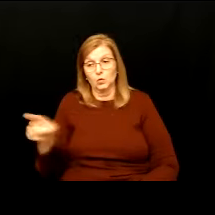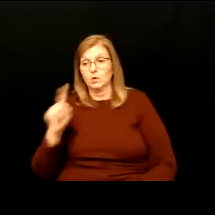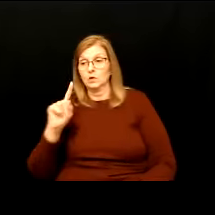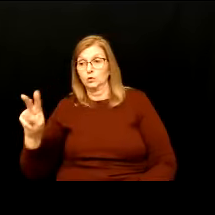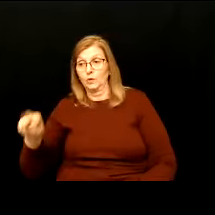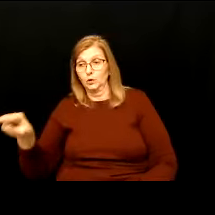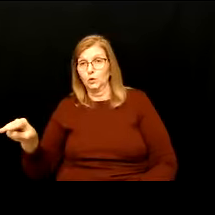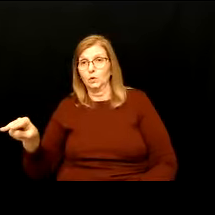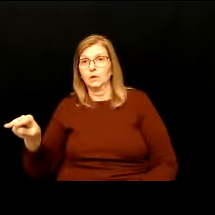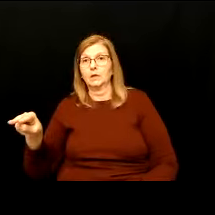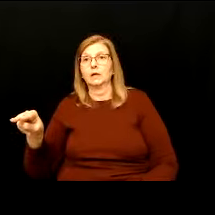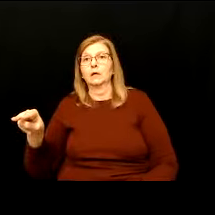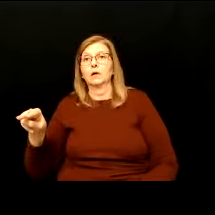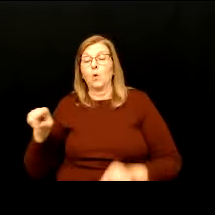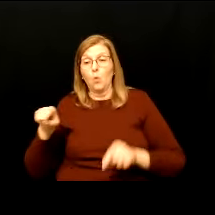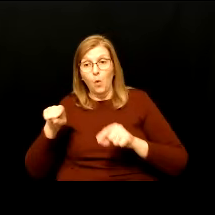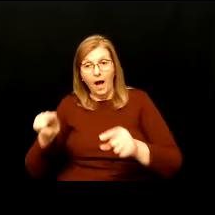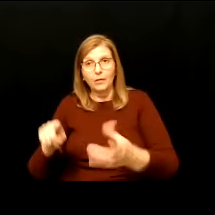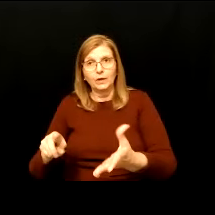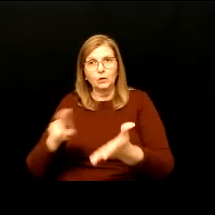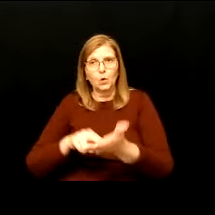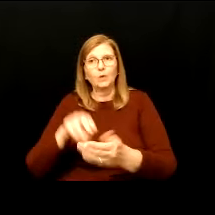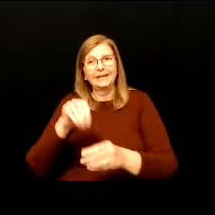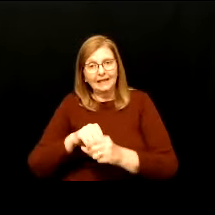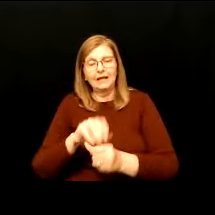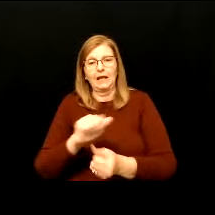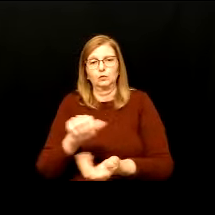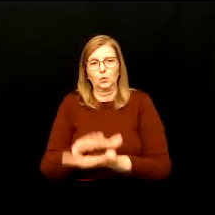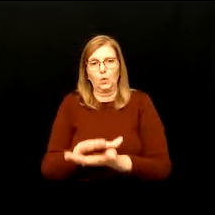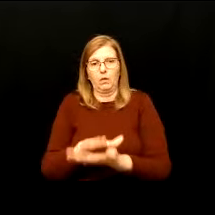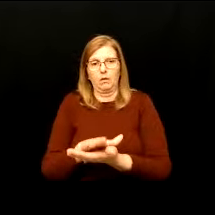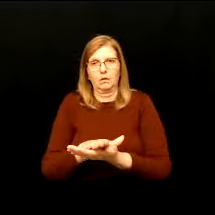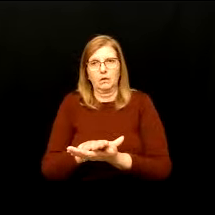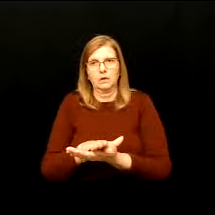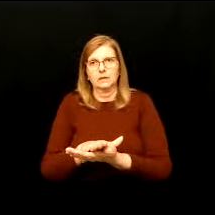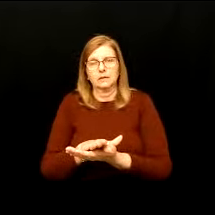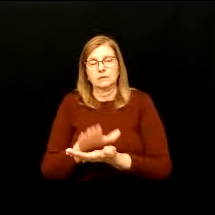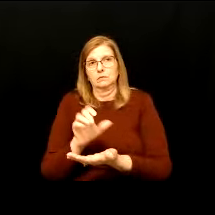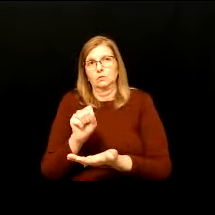they are enrolled in an Oklahoma school. So